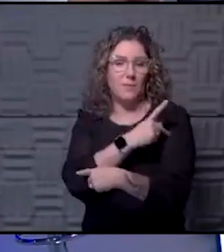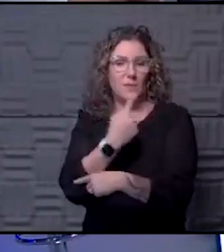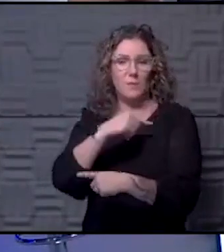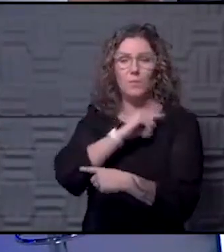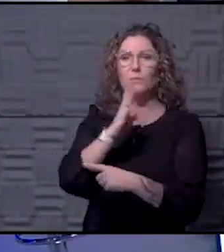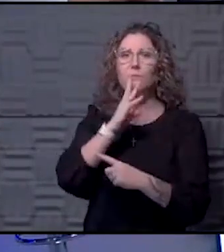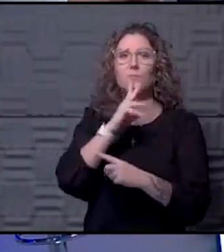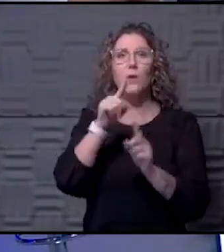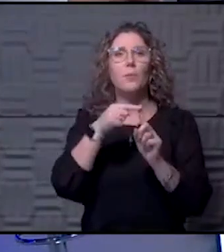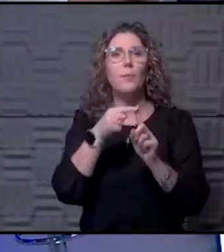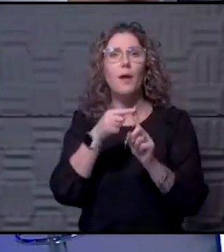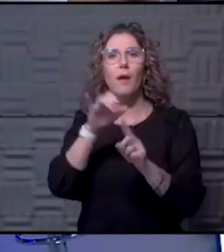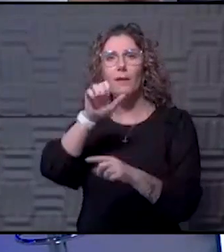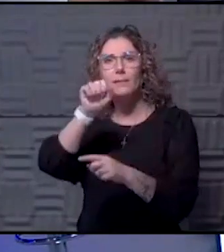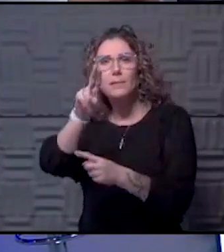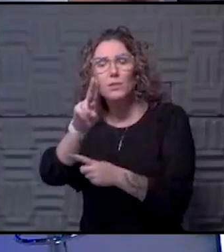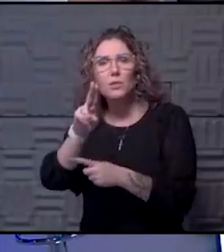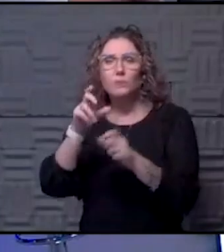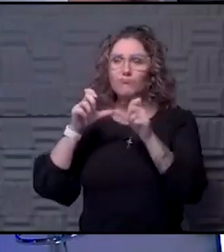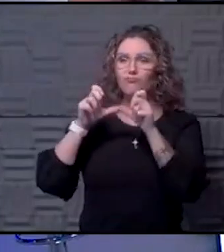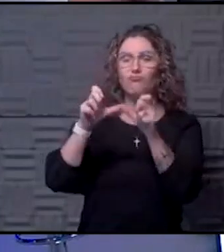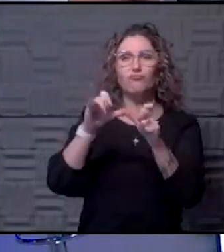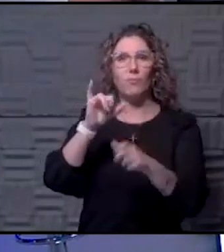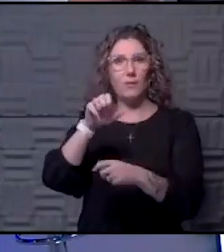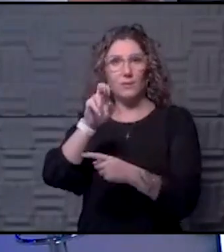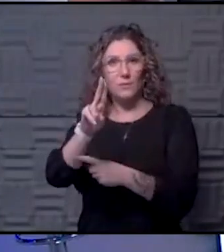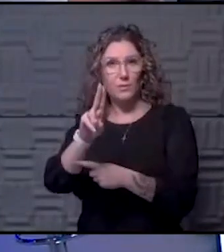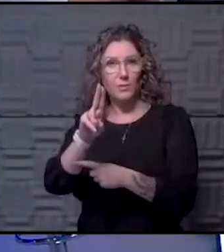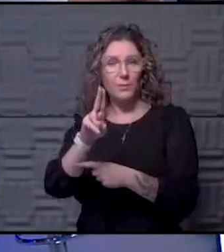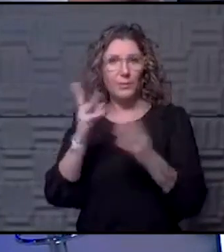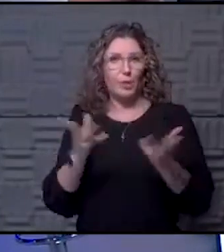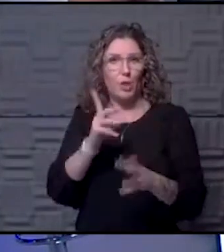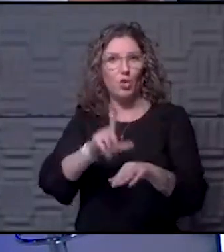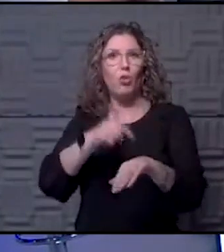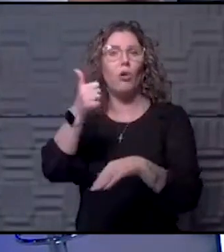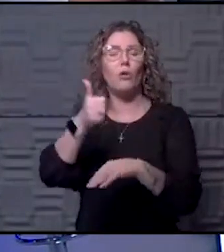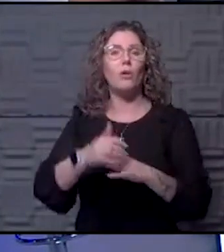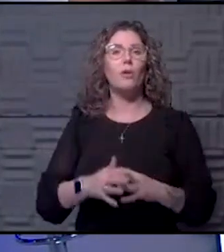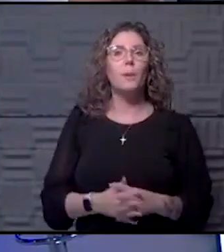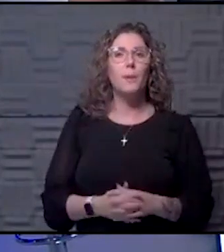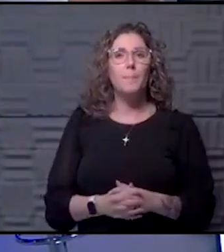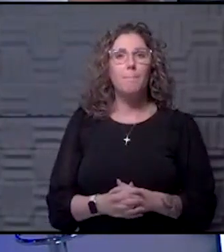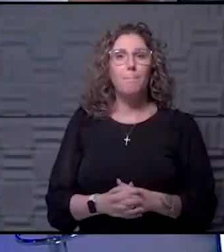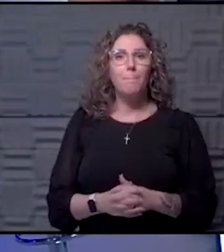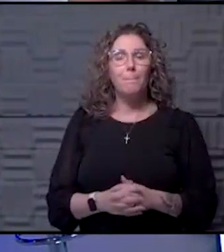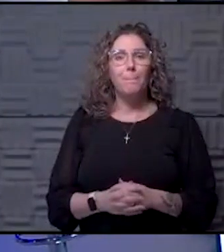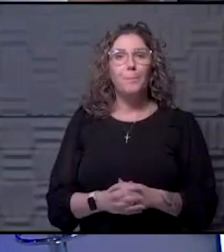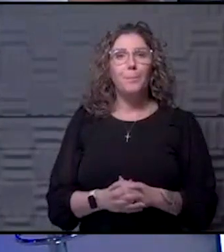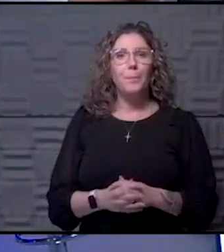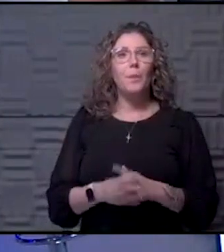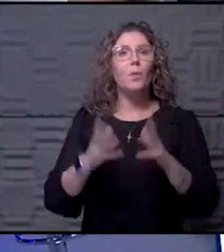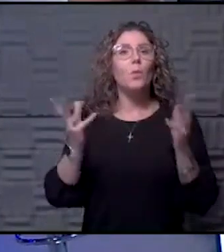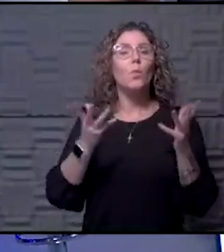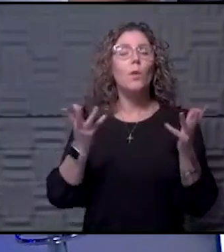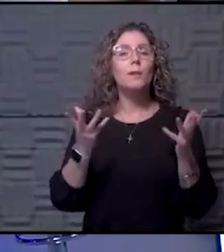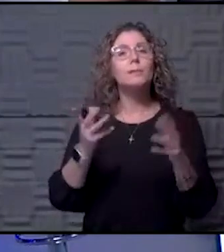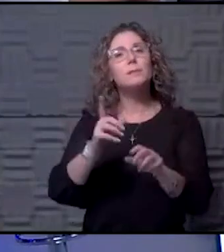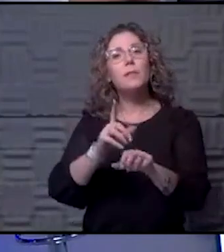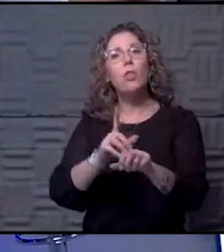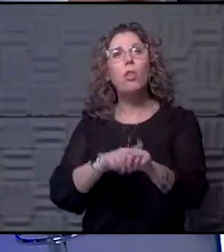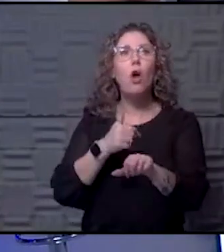stay in the ICU have a longer time in the hospital. They're here longer. What's the longest sort